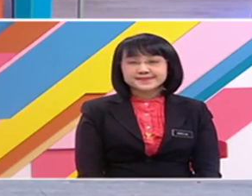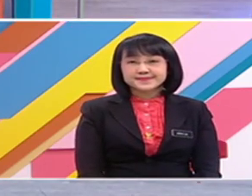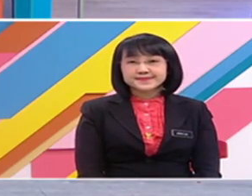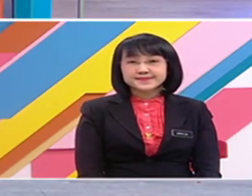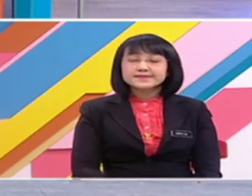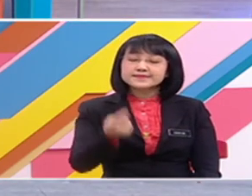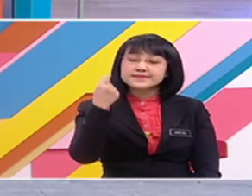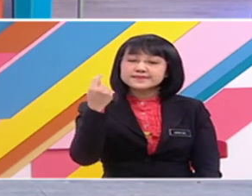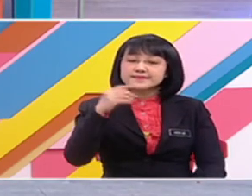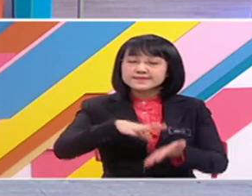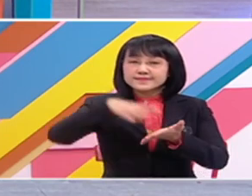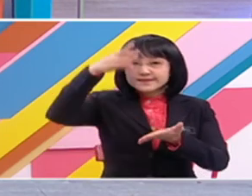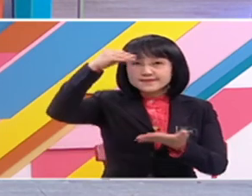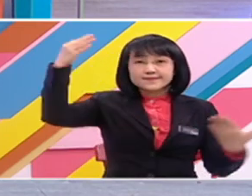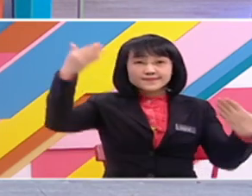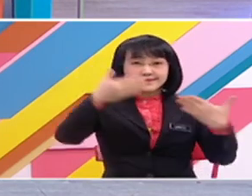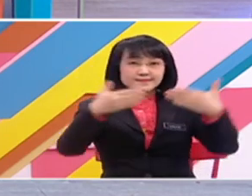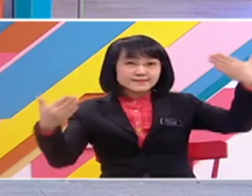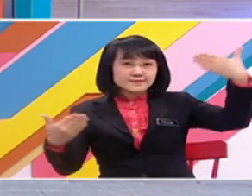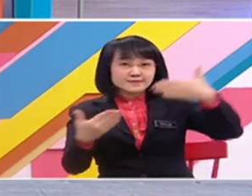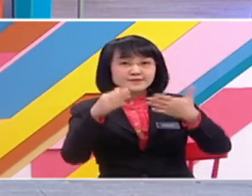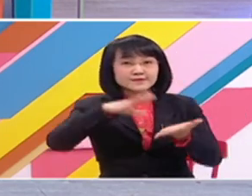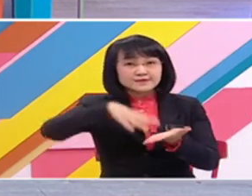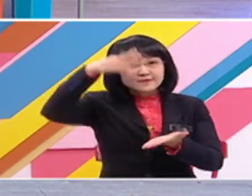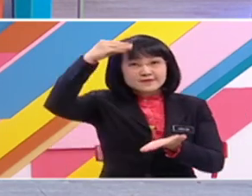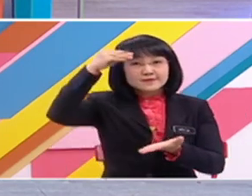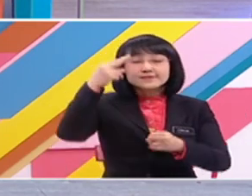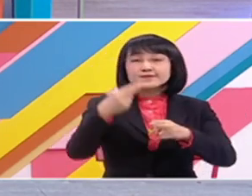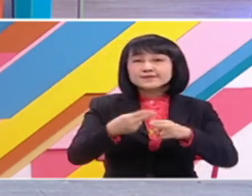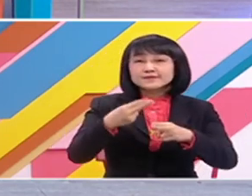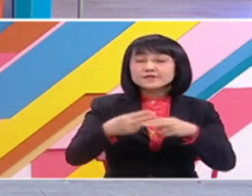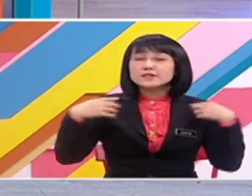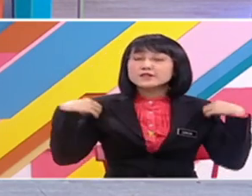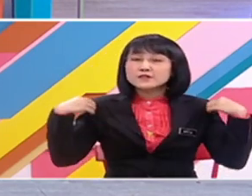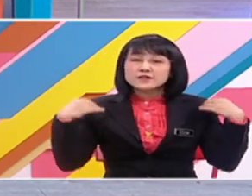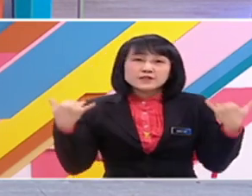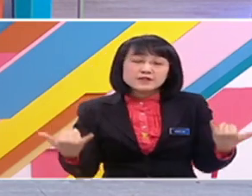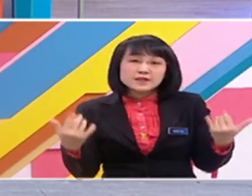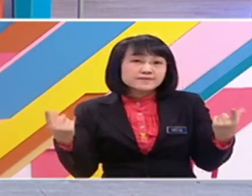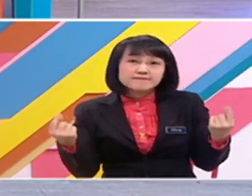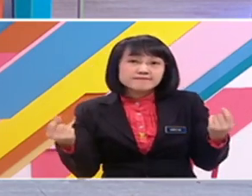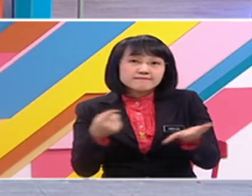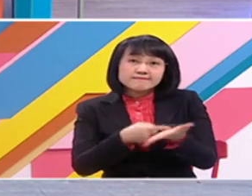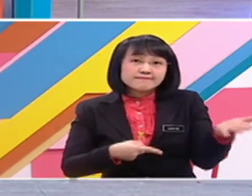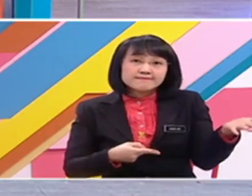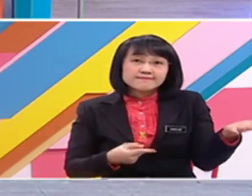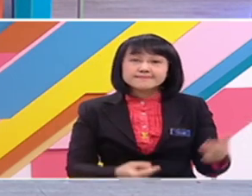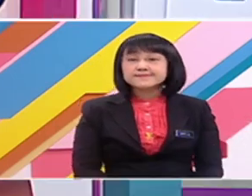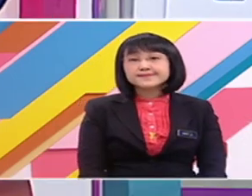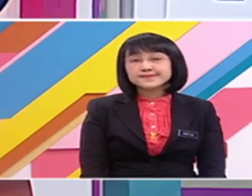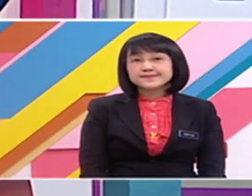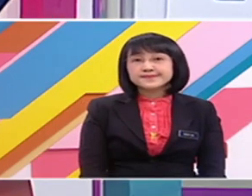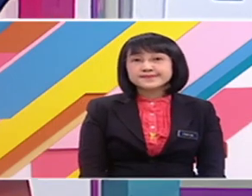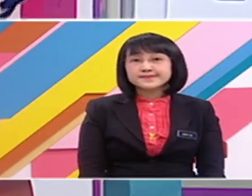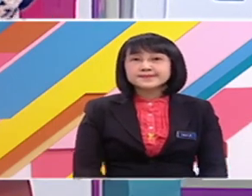mix and match and learn the names of the outfits, right, teacher? So what are we going to do right now? Okay, right now we are going to do